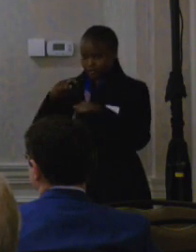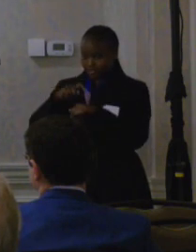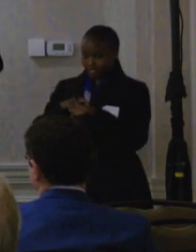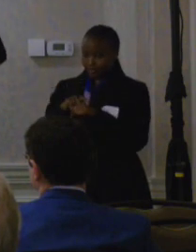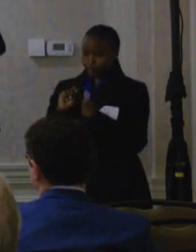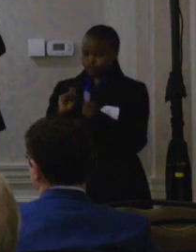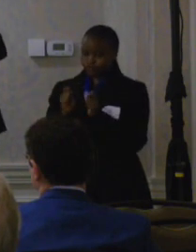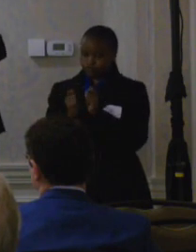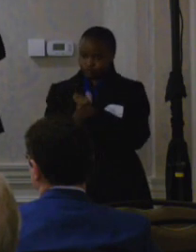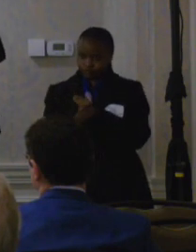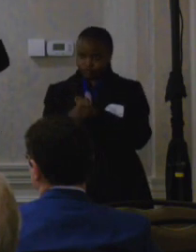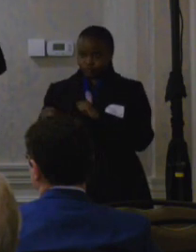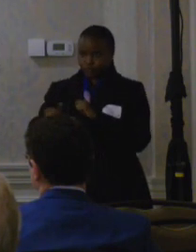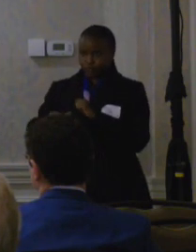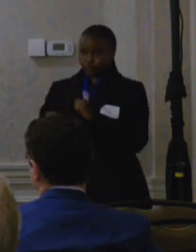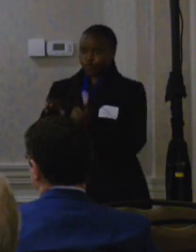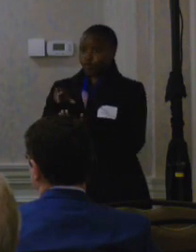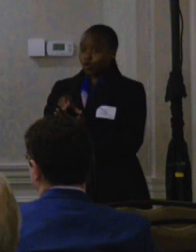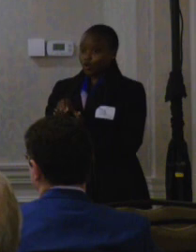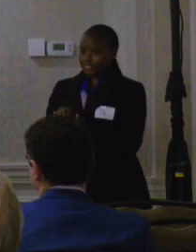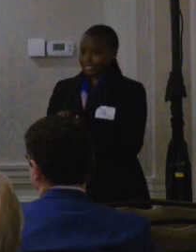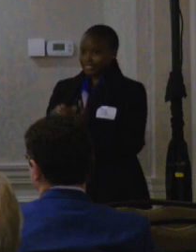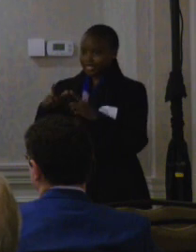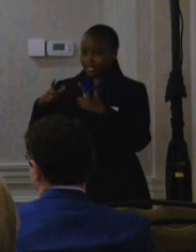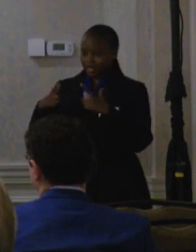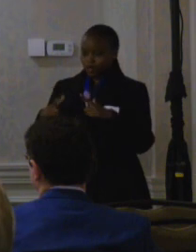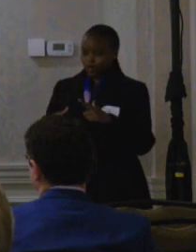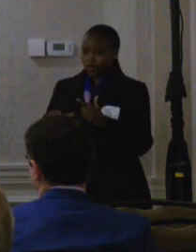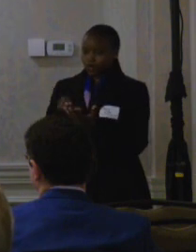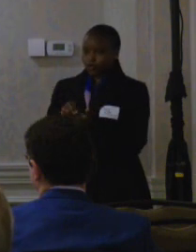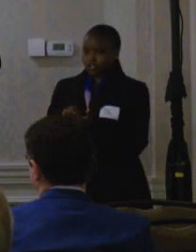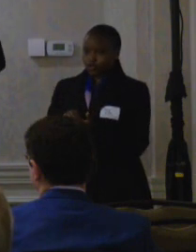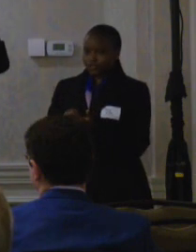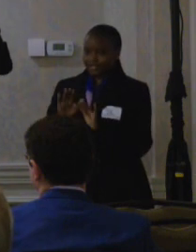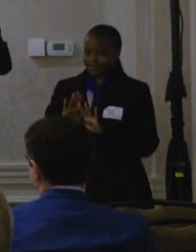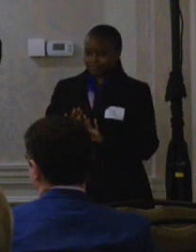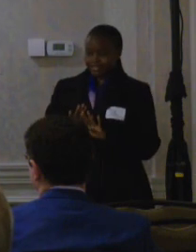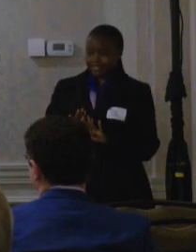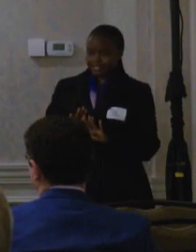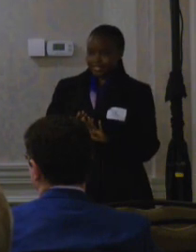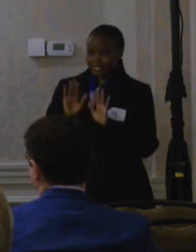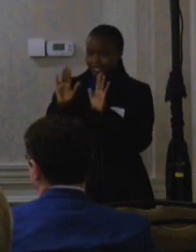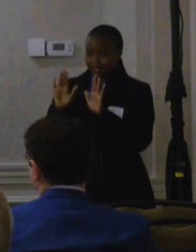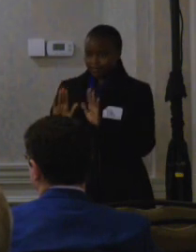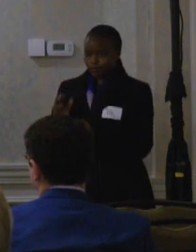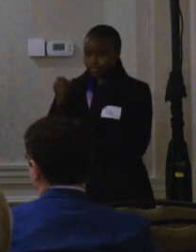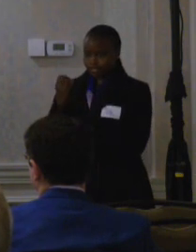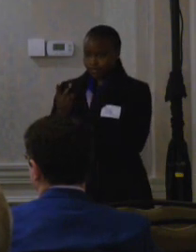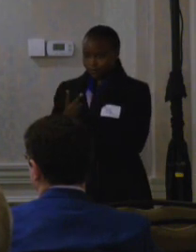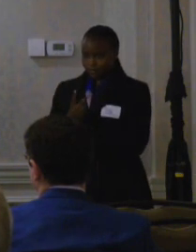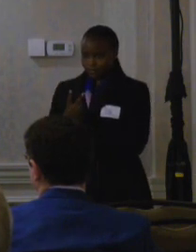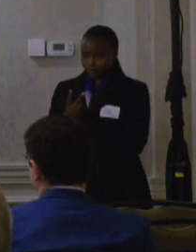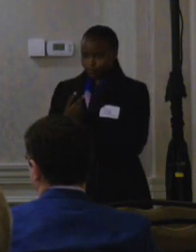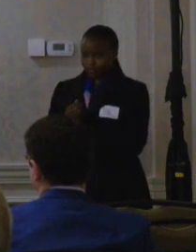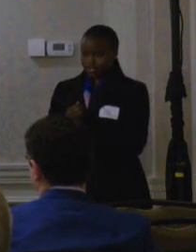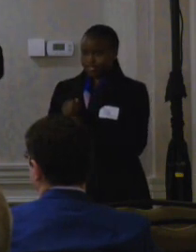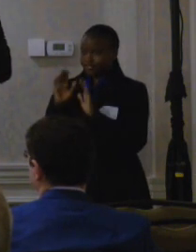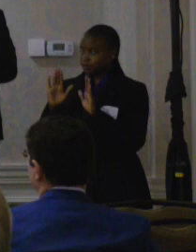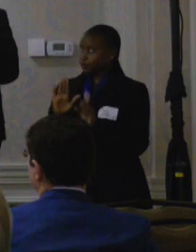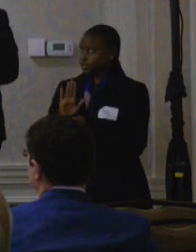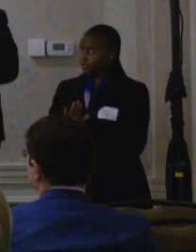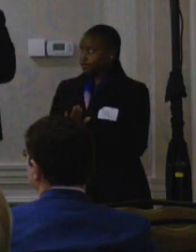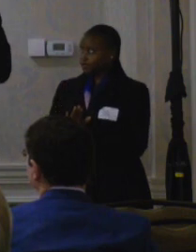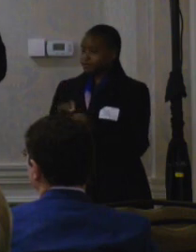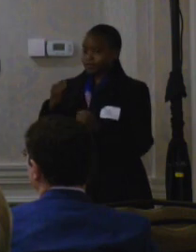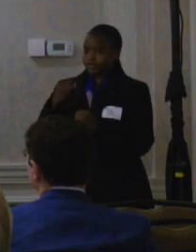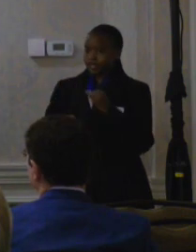adapted to local contexts and local conditions while still retaining the key principles is absolutely essential. And then the